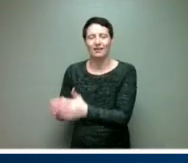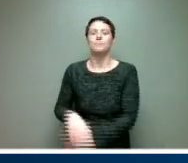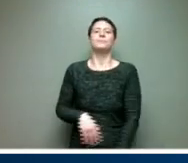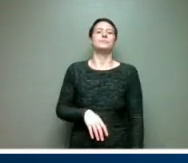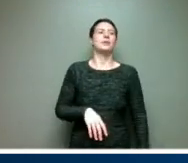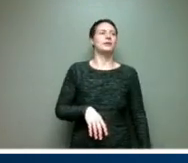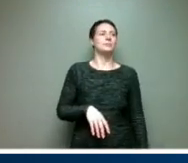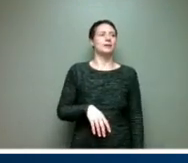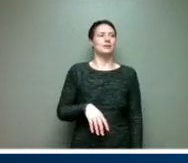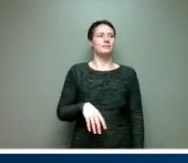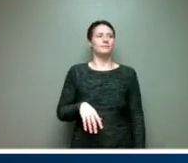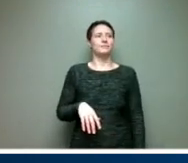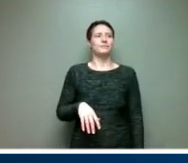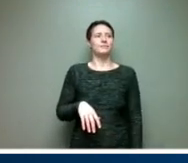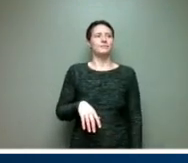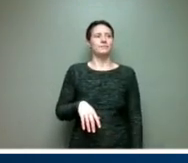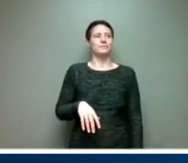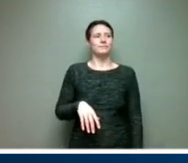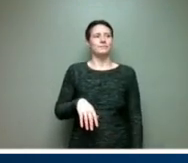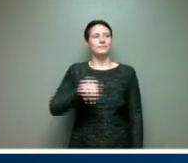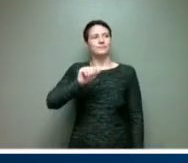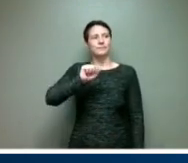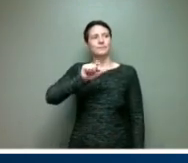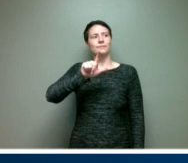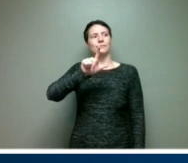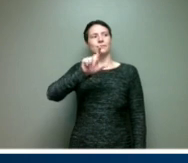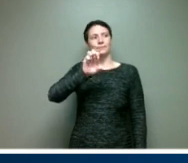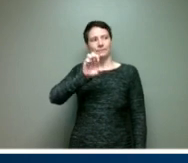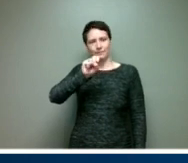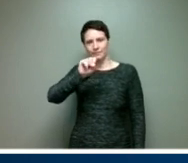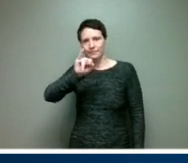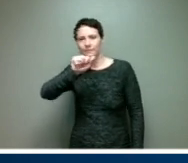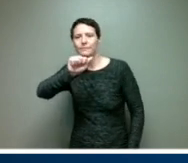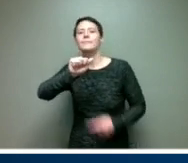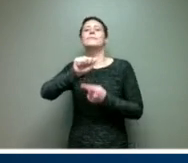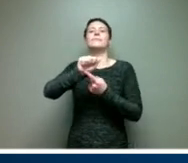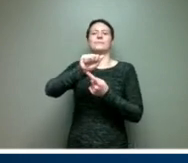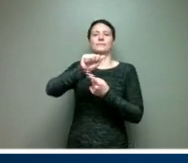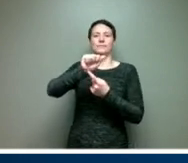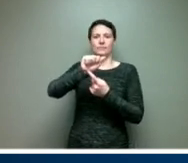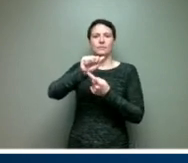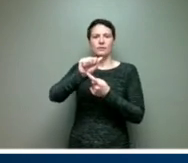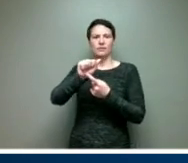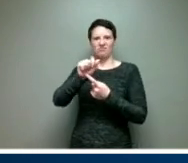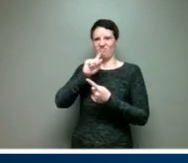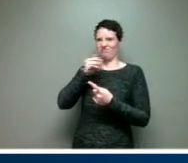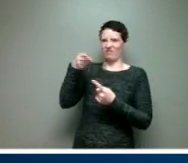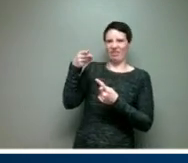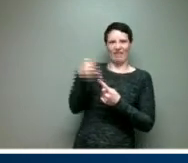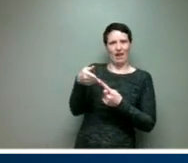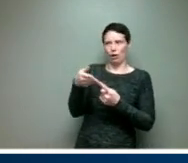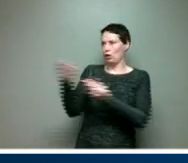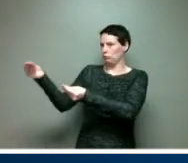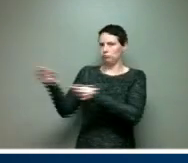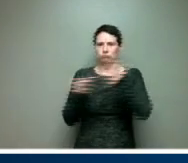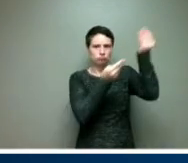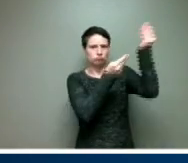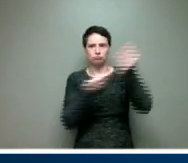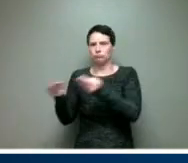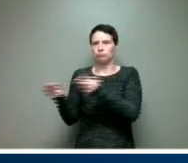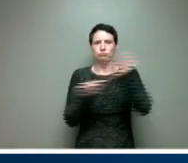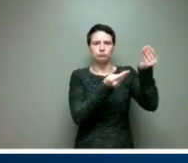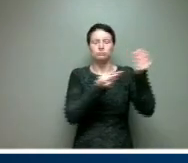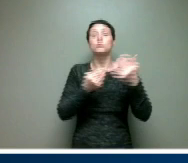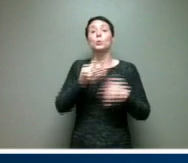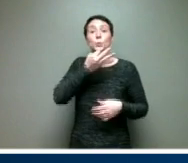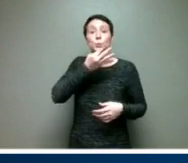to that, but families are able to go now and voice their needs. Alicia is going to talk about a